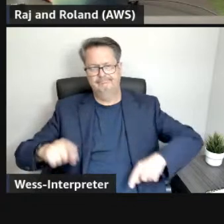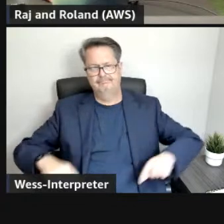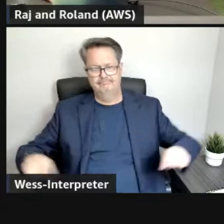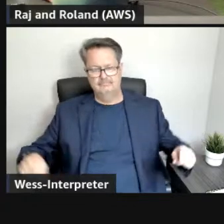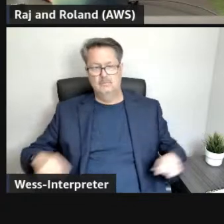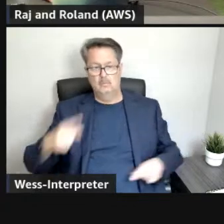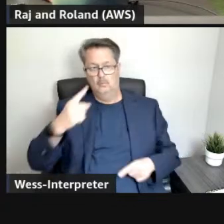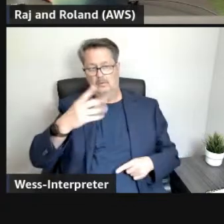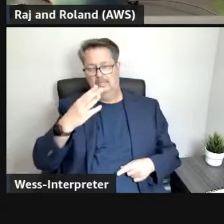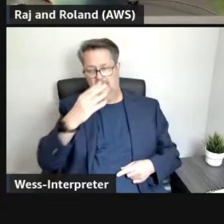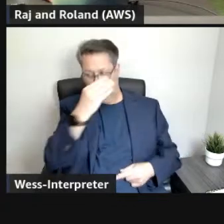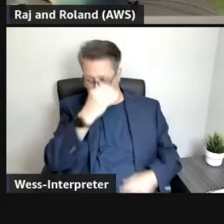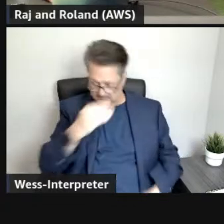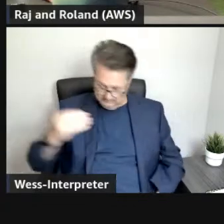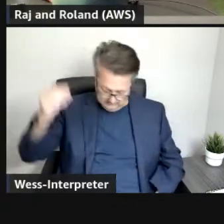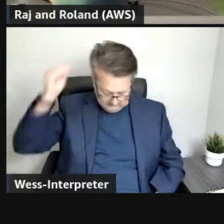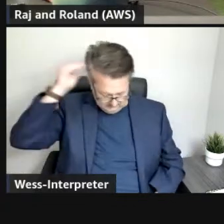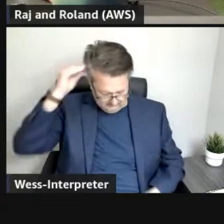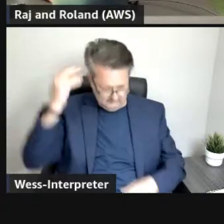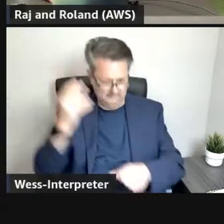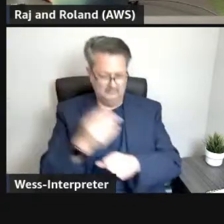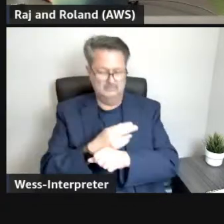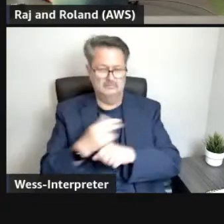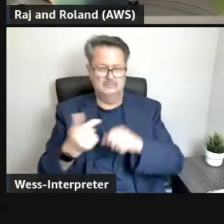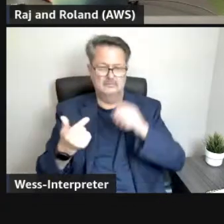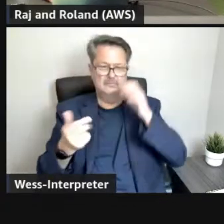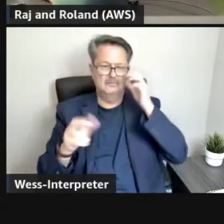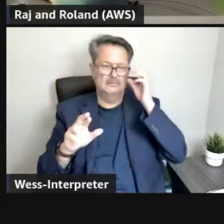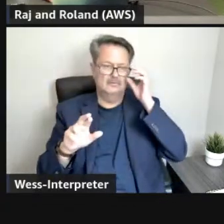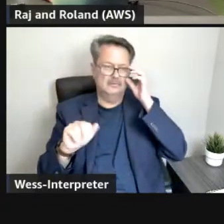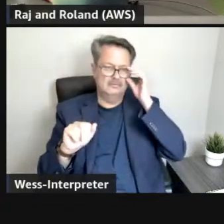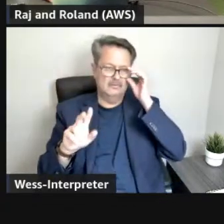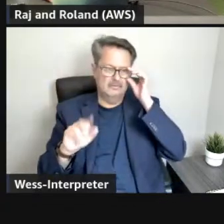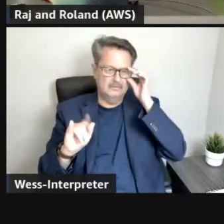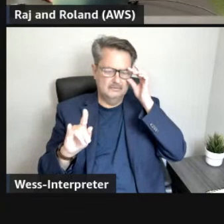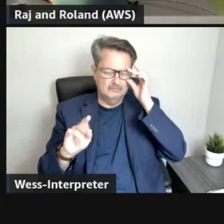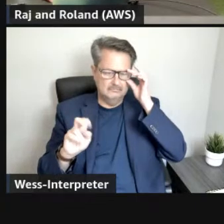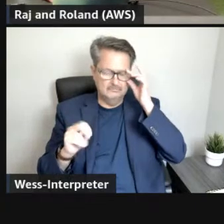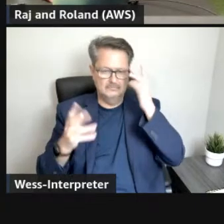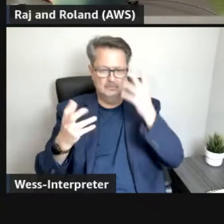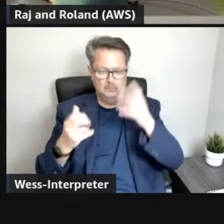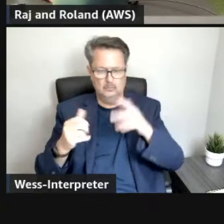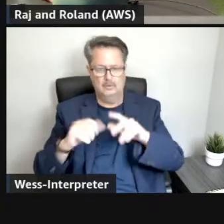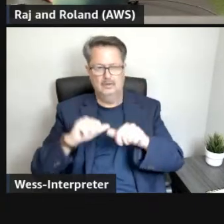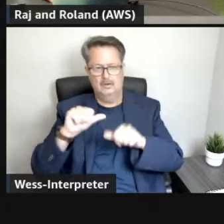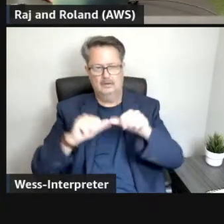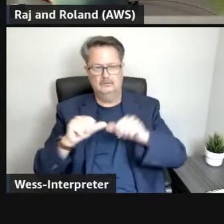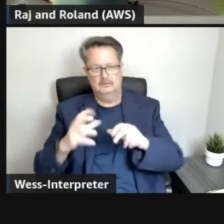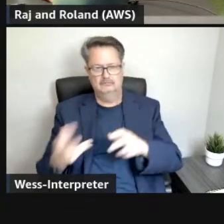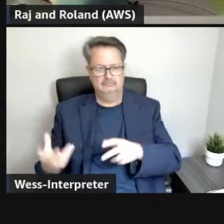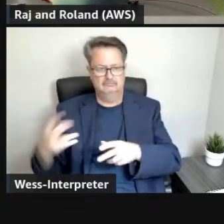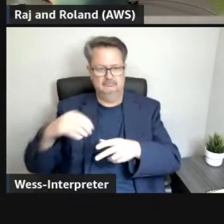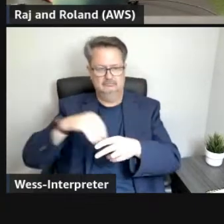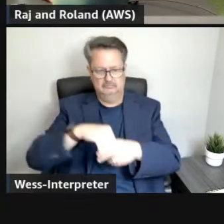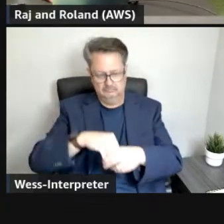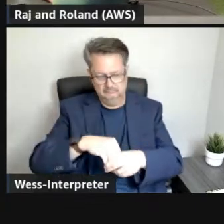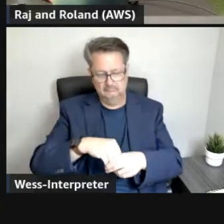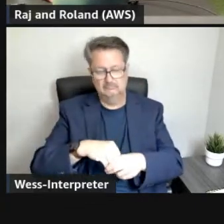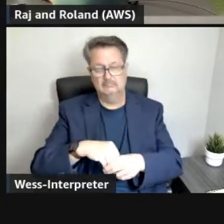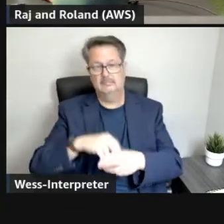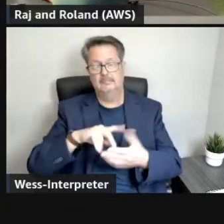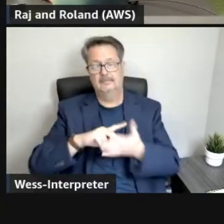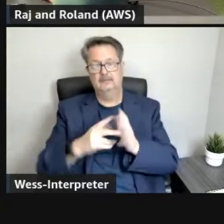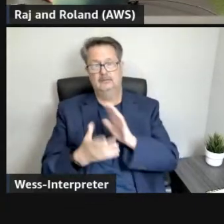keep in mind for using Graviton is you always want to build multi-architecture image. What it means is you can run your